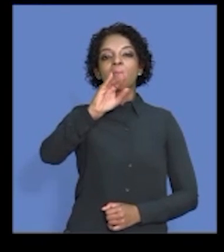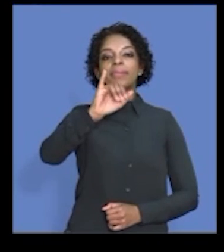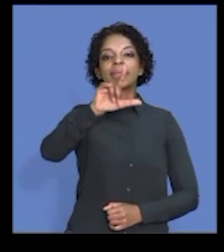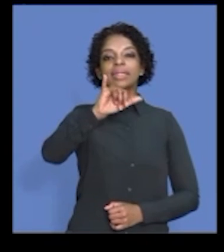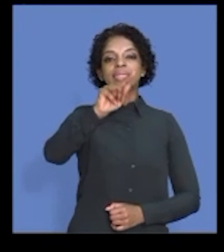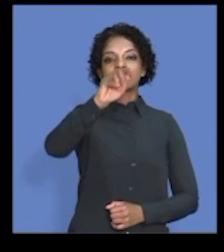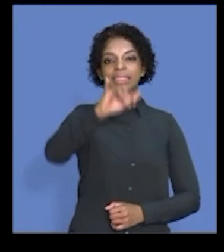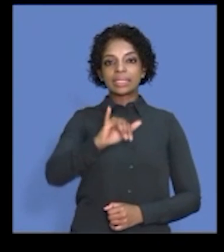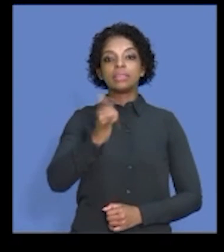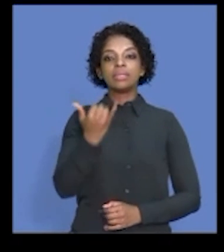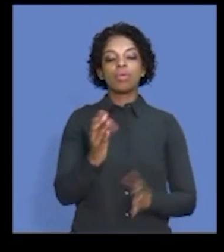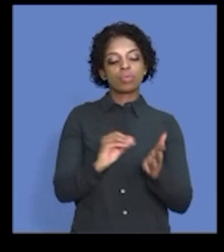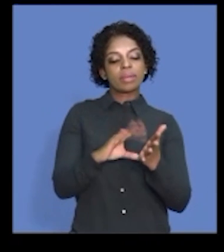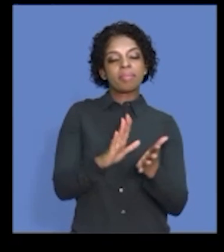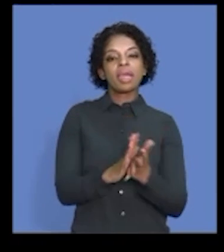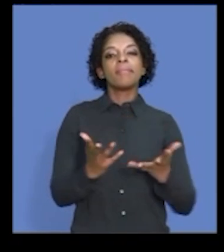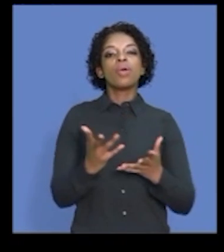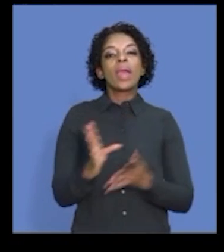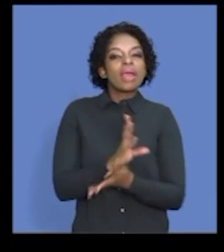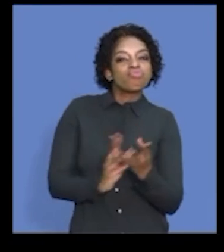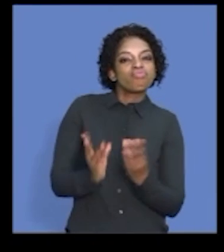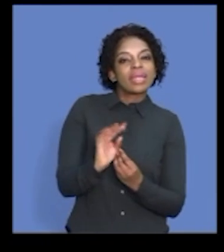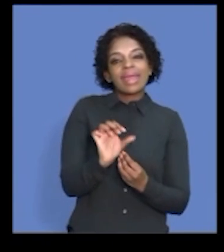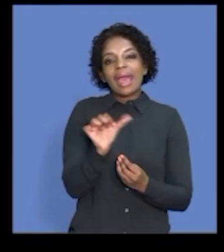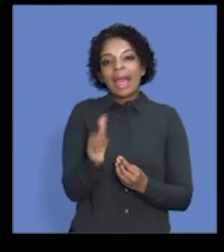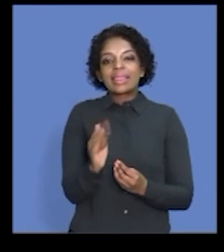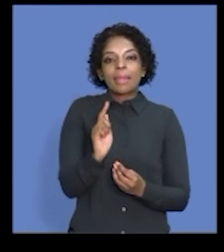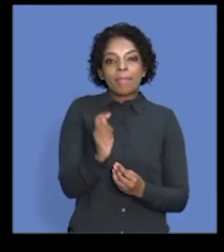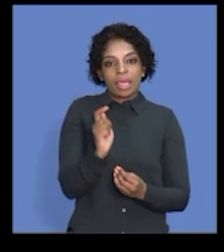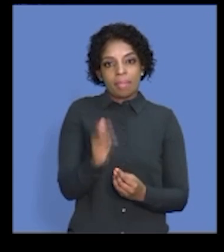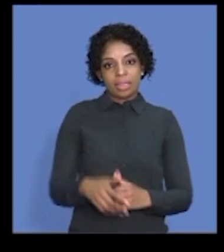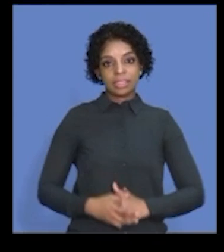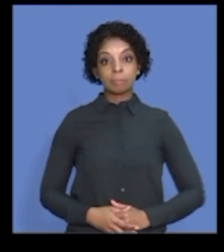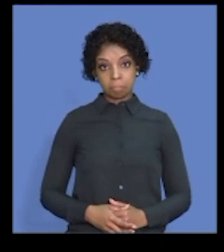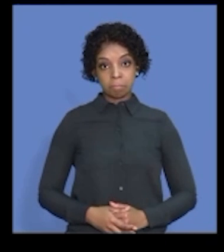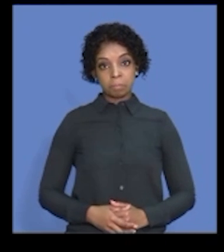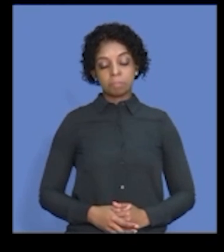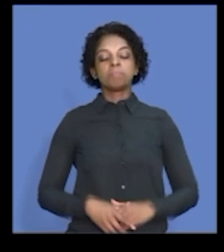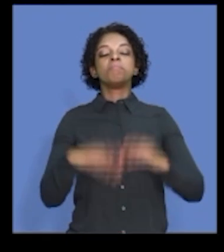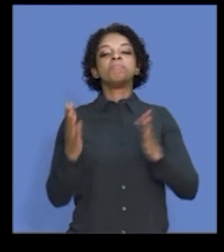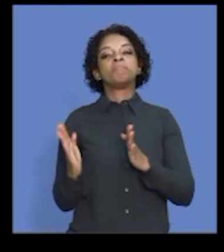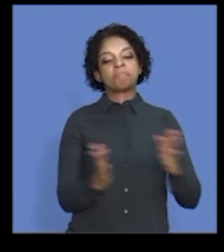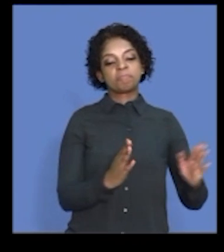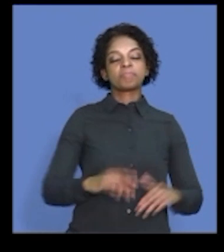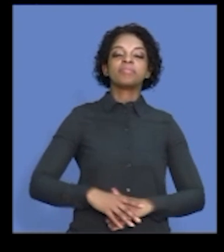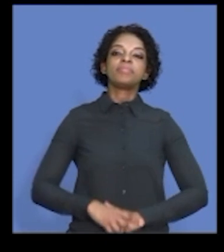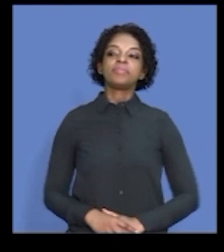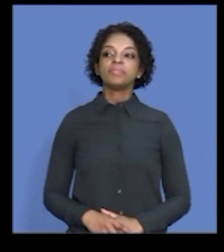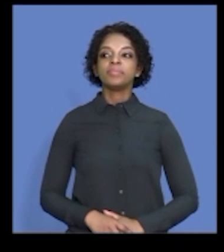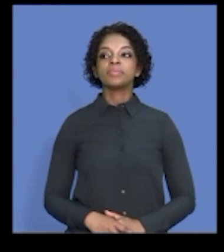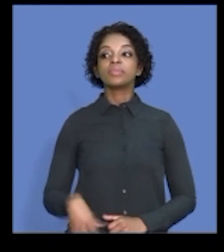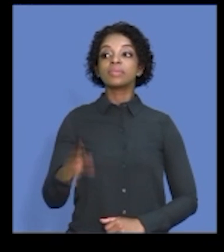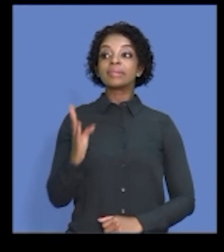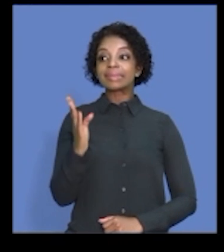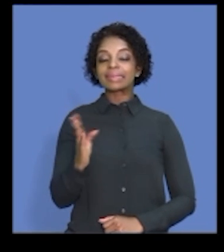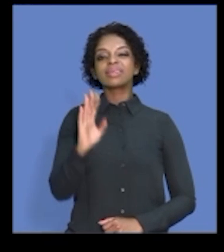my item, trade and other payables. Got that? Brilliant. Let's move on to the next one.